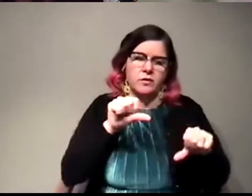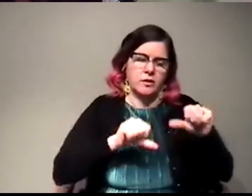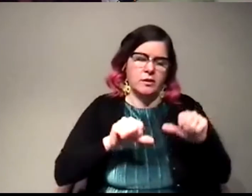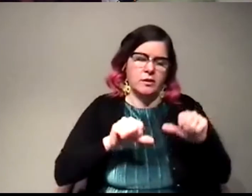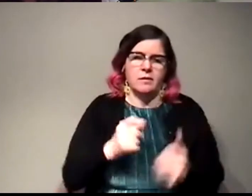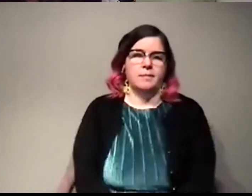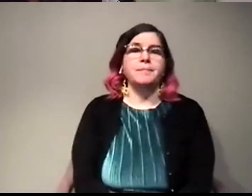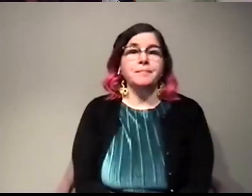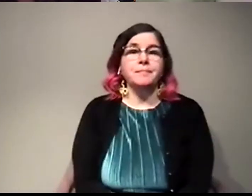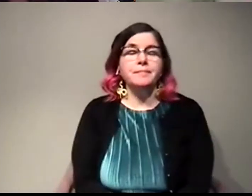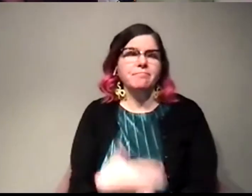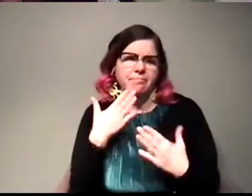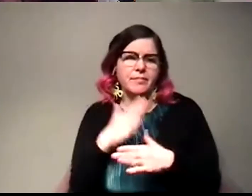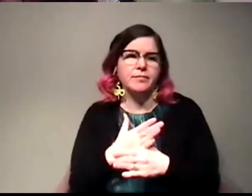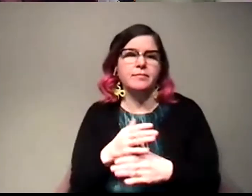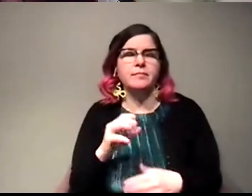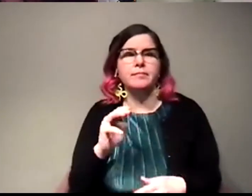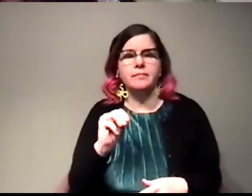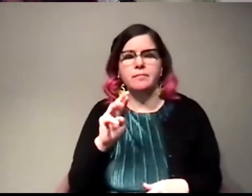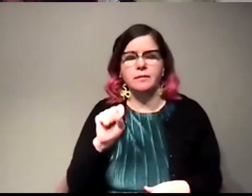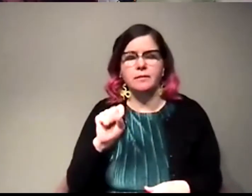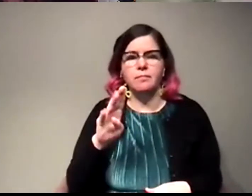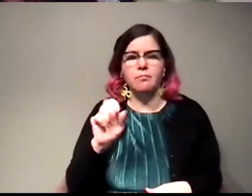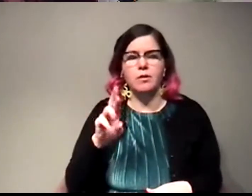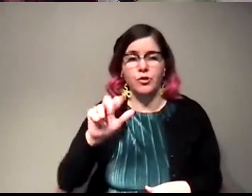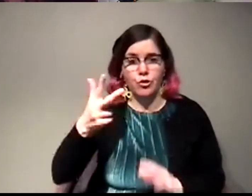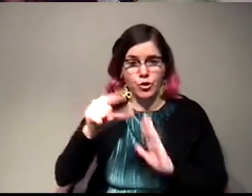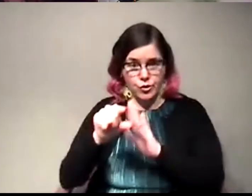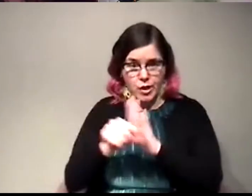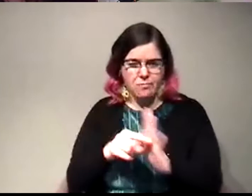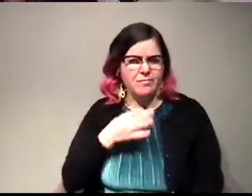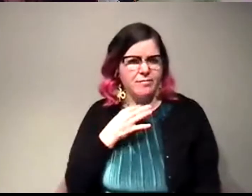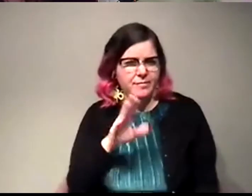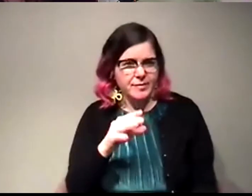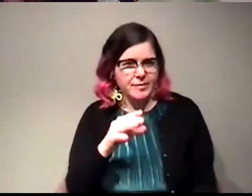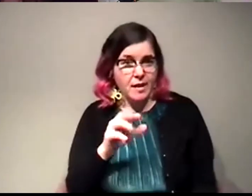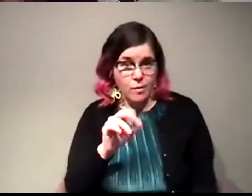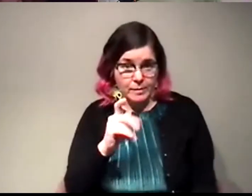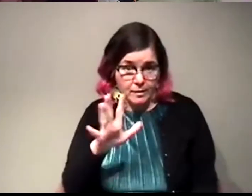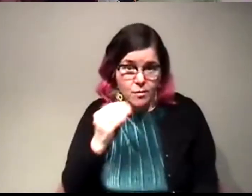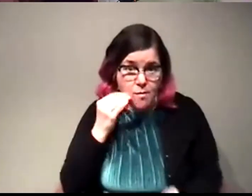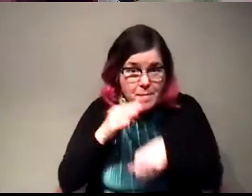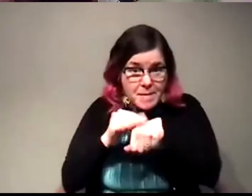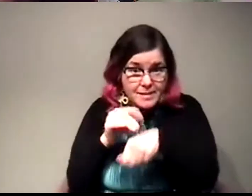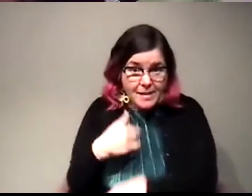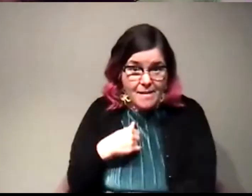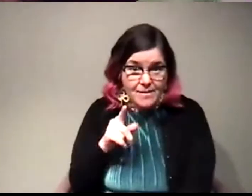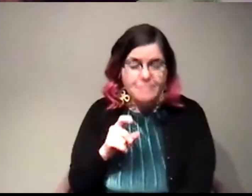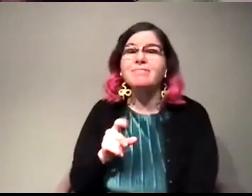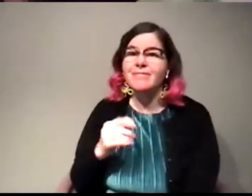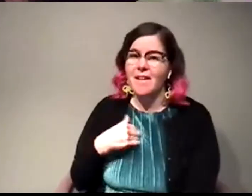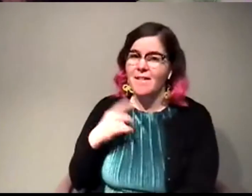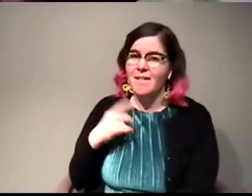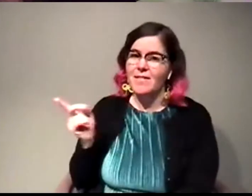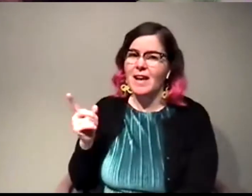that. Mrs. Barnes's third graders want to know, do you have any reptiles as pets? I do. I can't